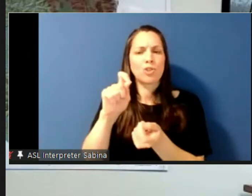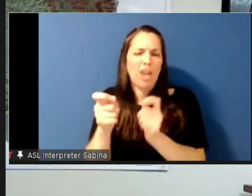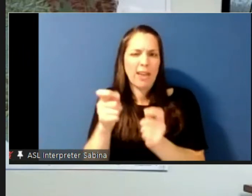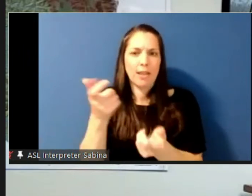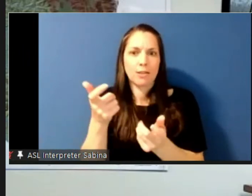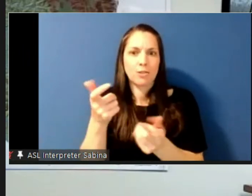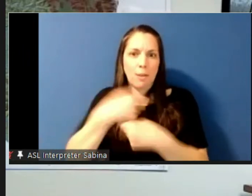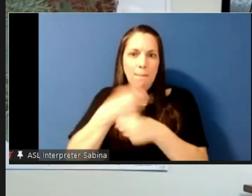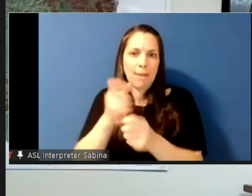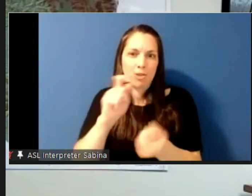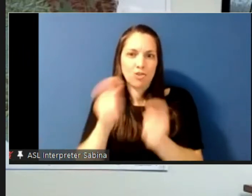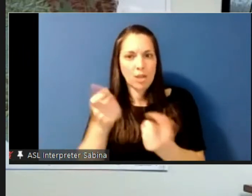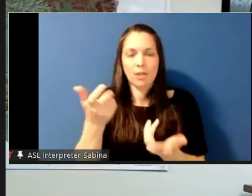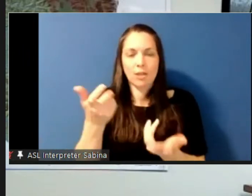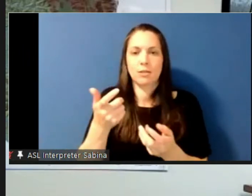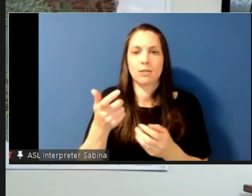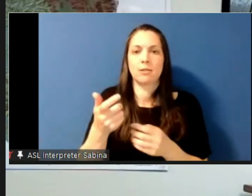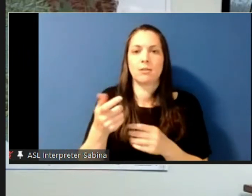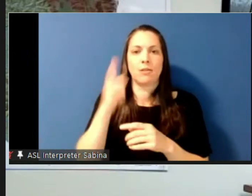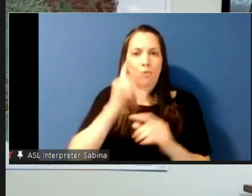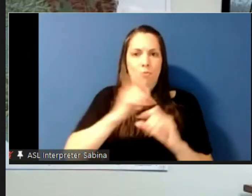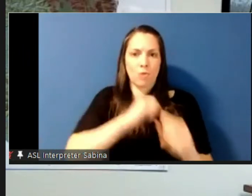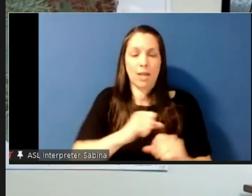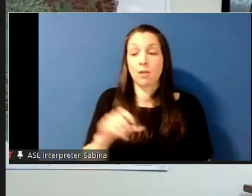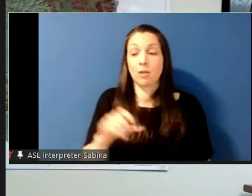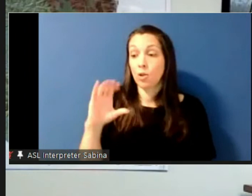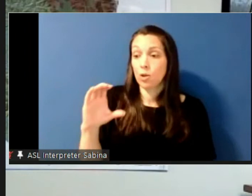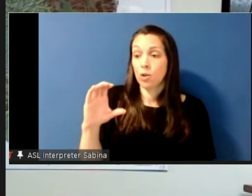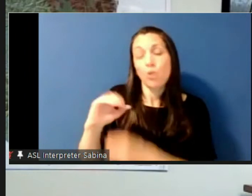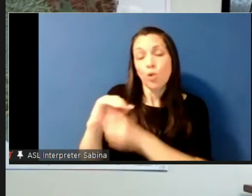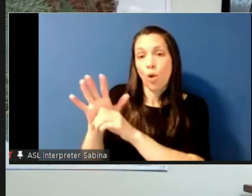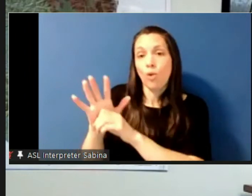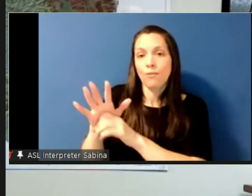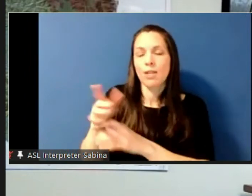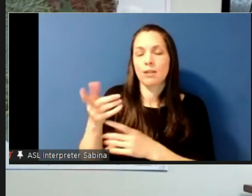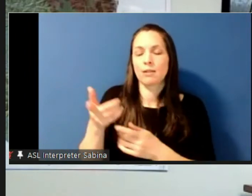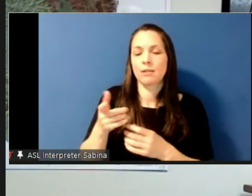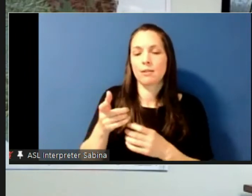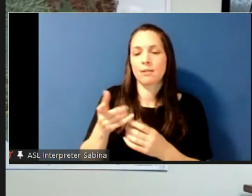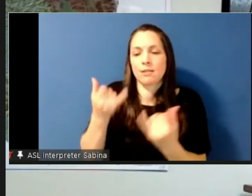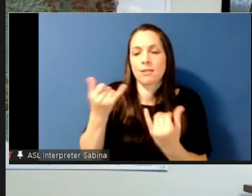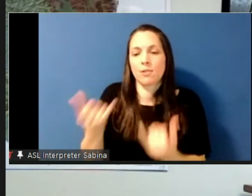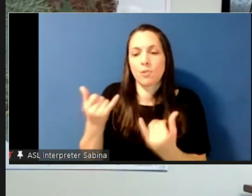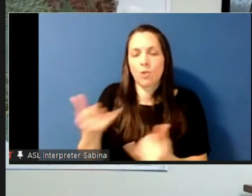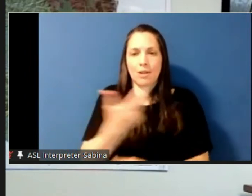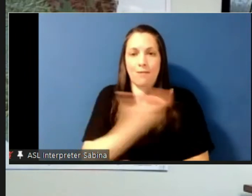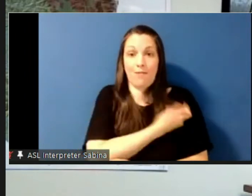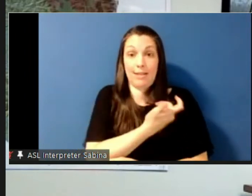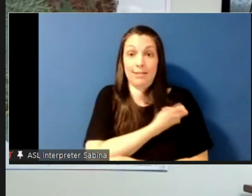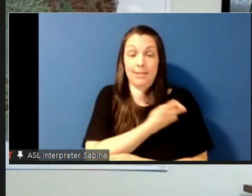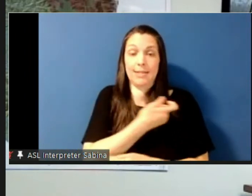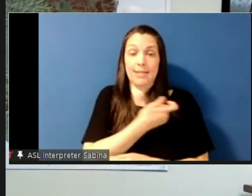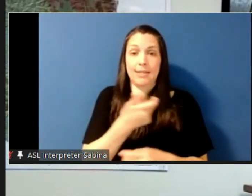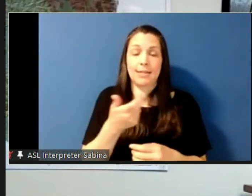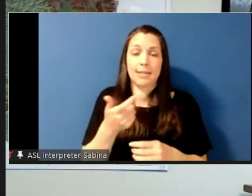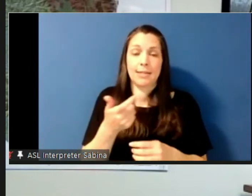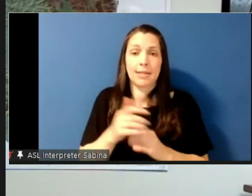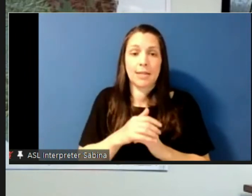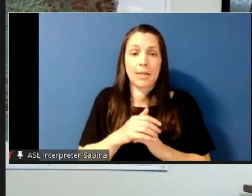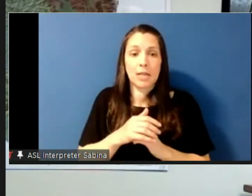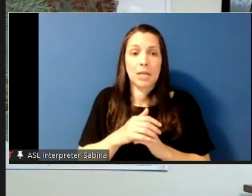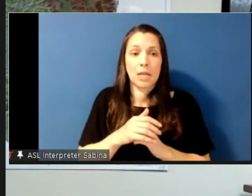variants. With COVID, the current vaccines are producing a tremendous